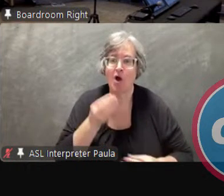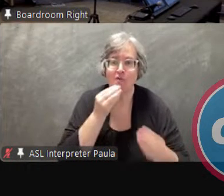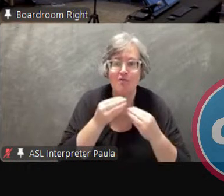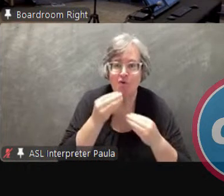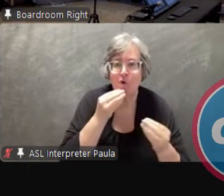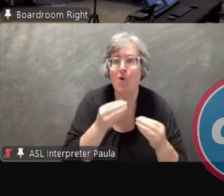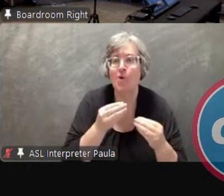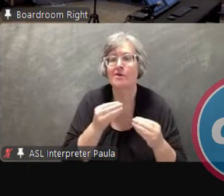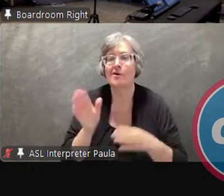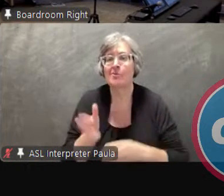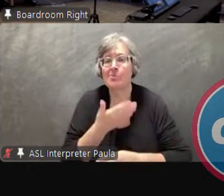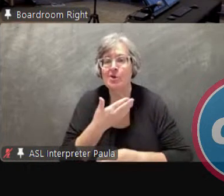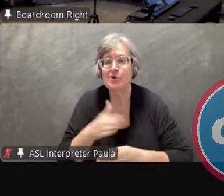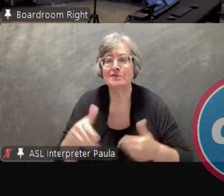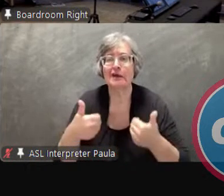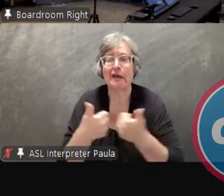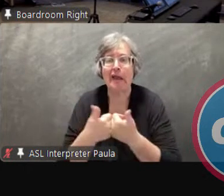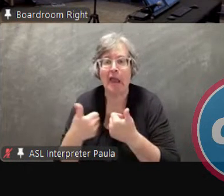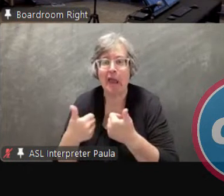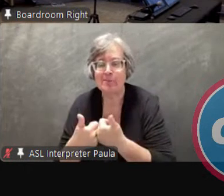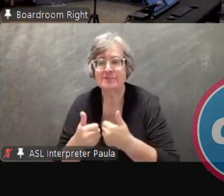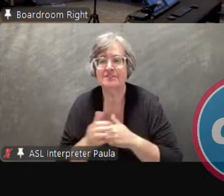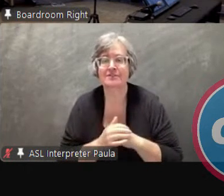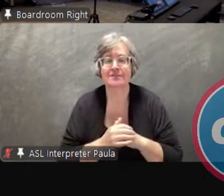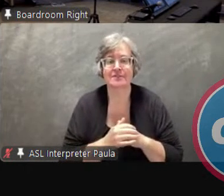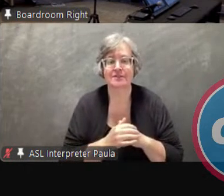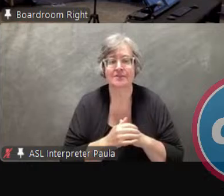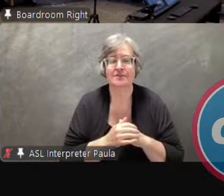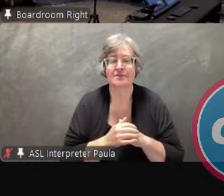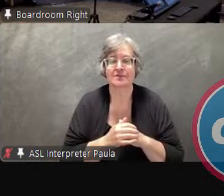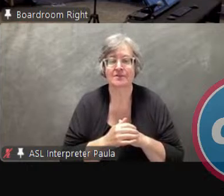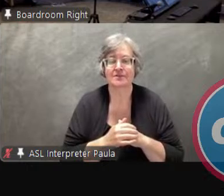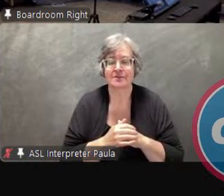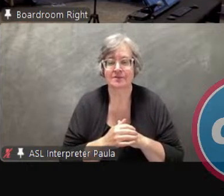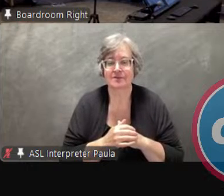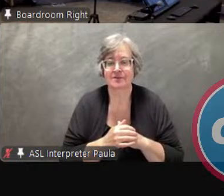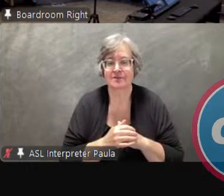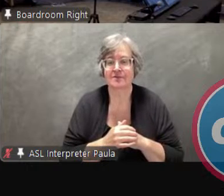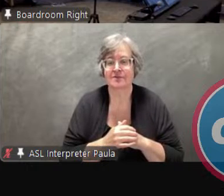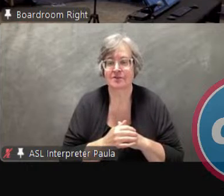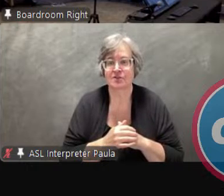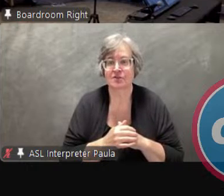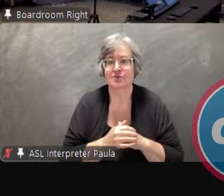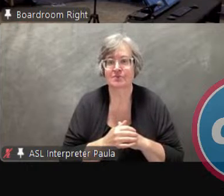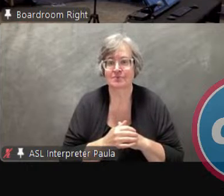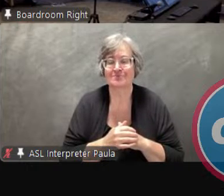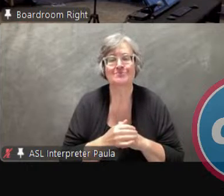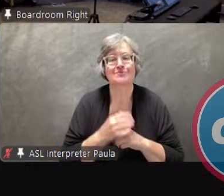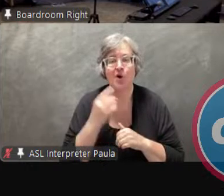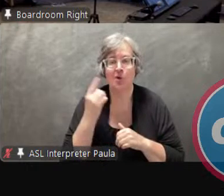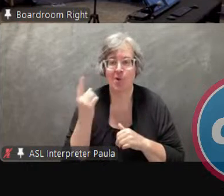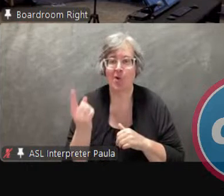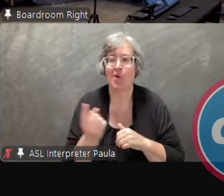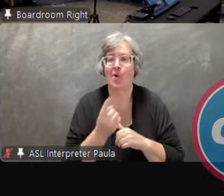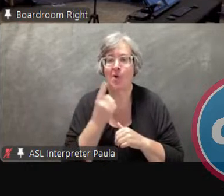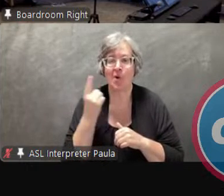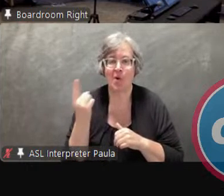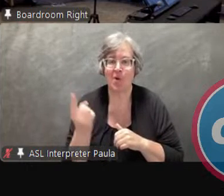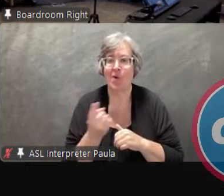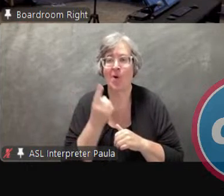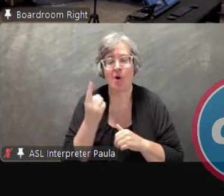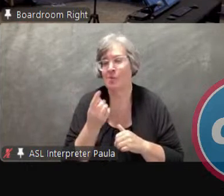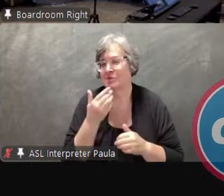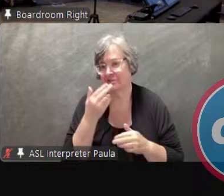music, games, and more. Jamborees in years and past have always been a very good